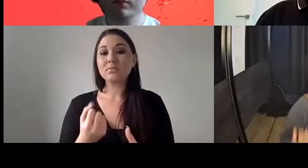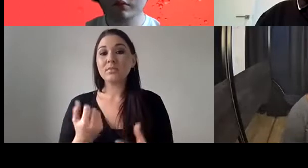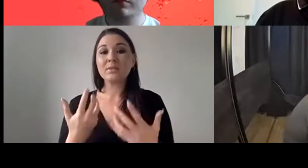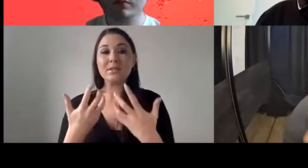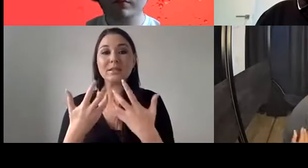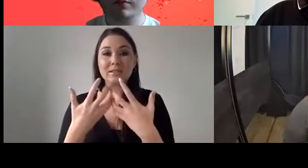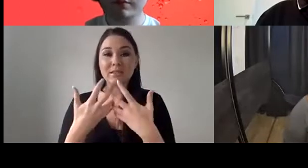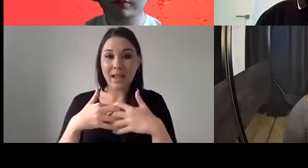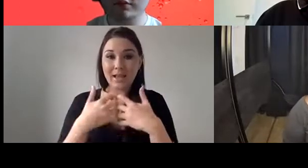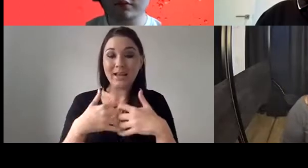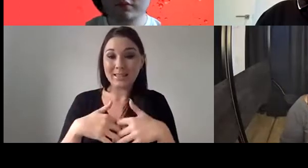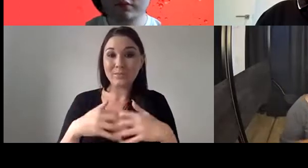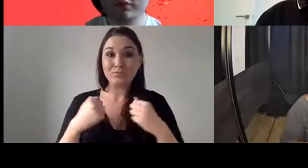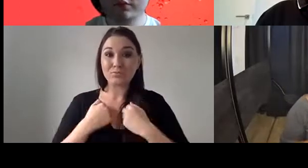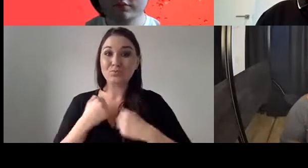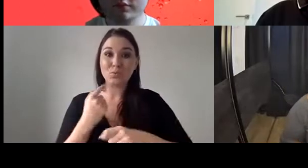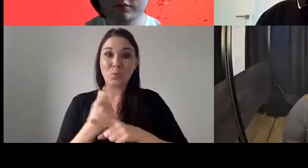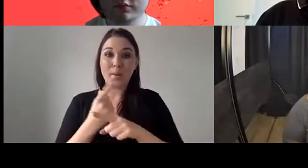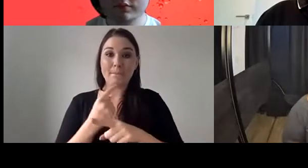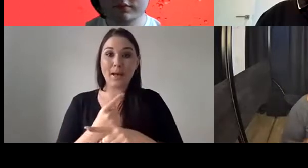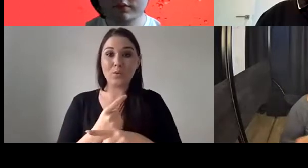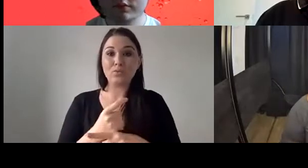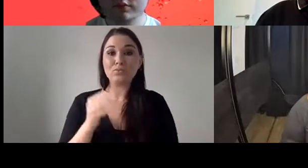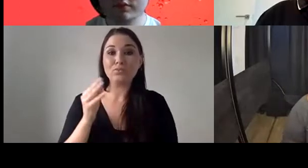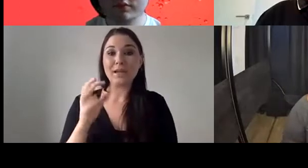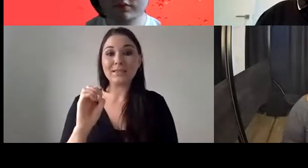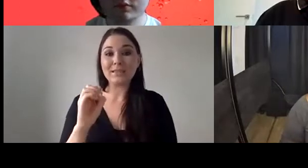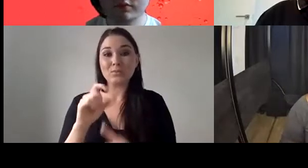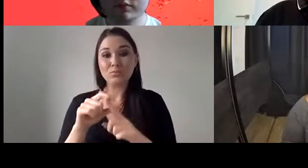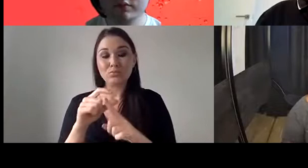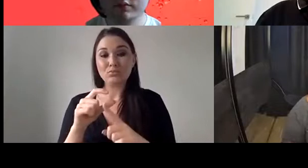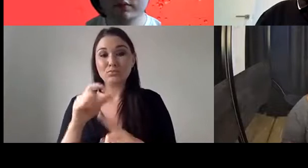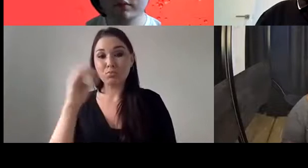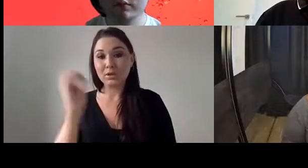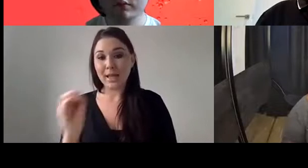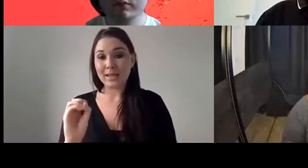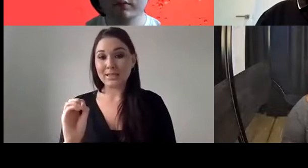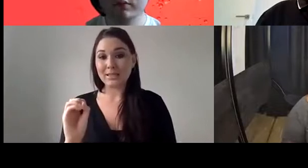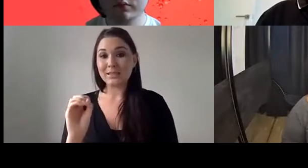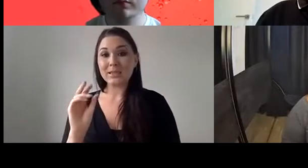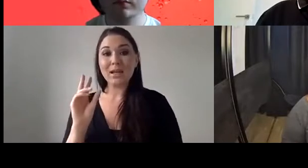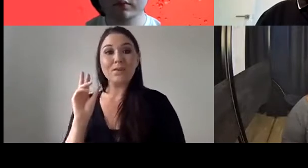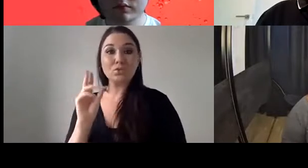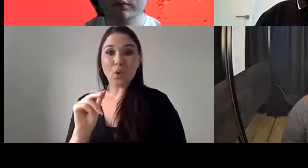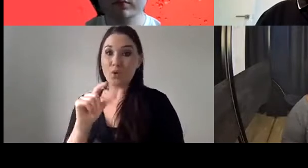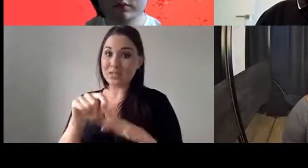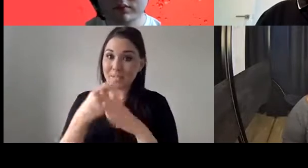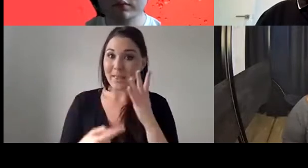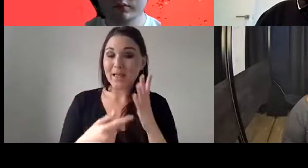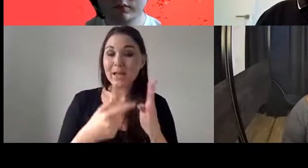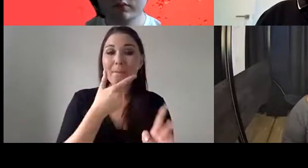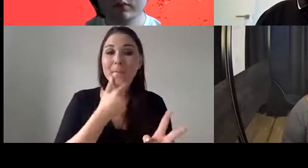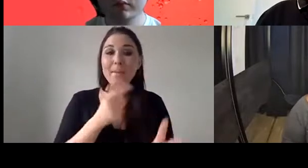is my area. 18% of non-disabled people have a higher degree, and only